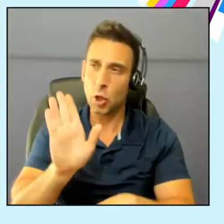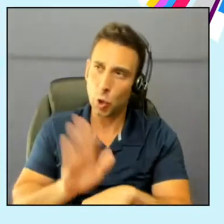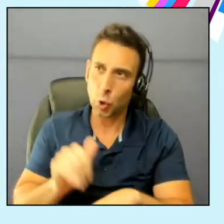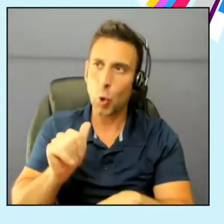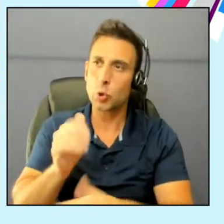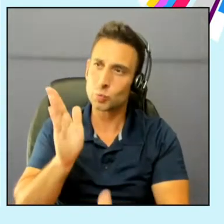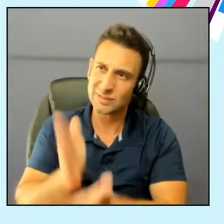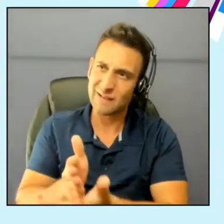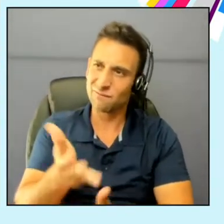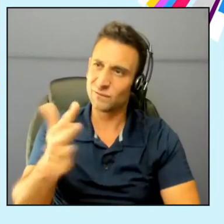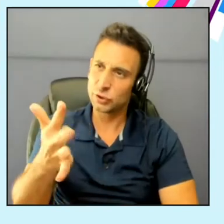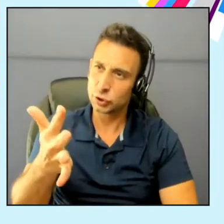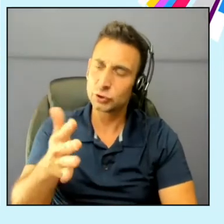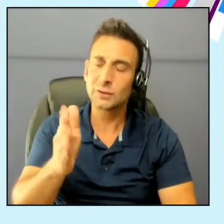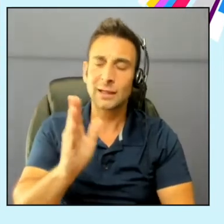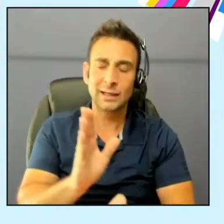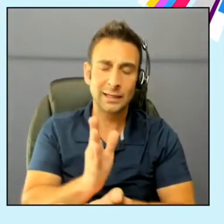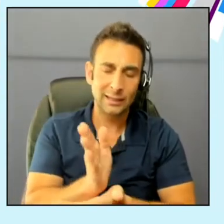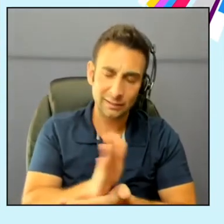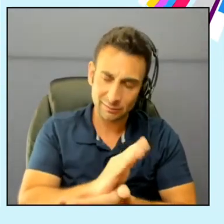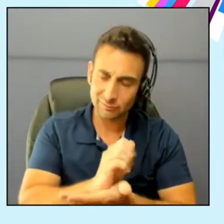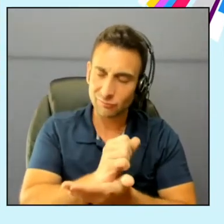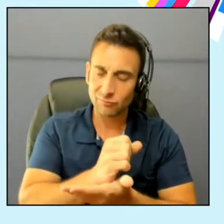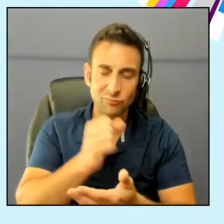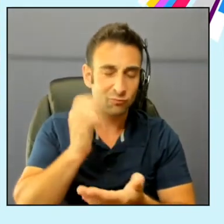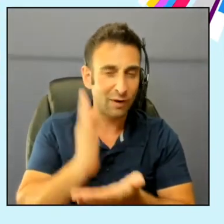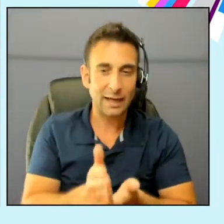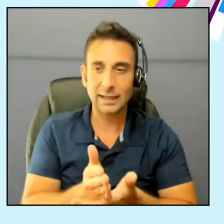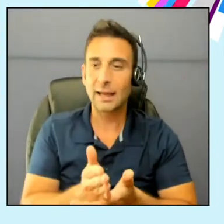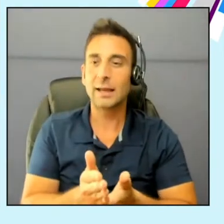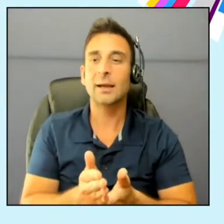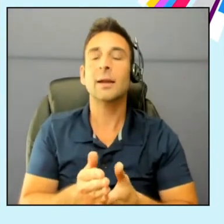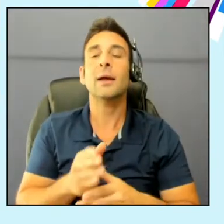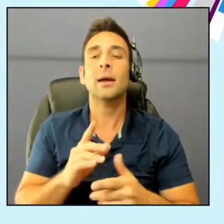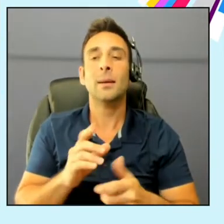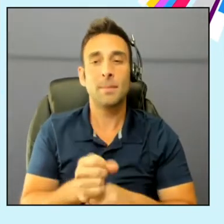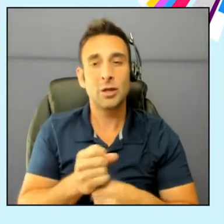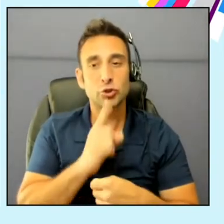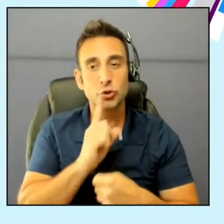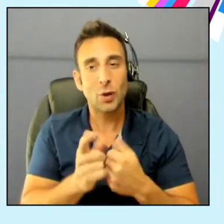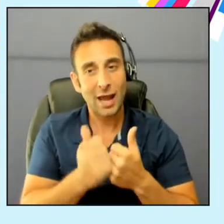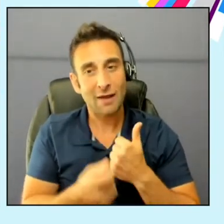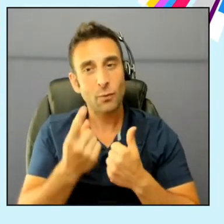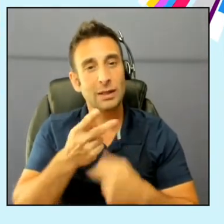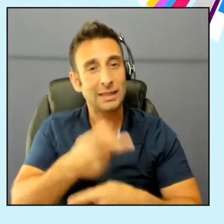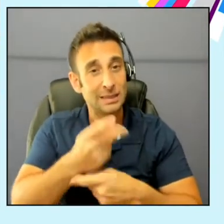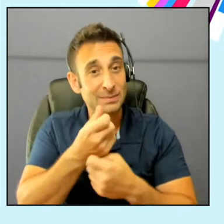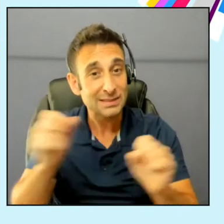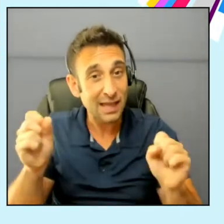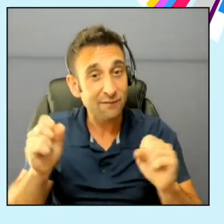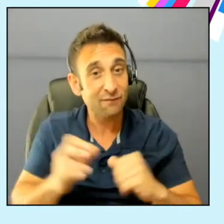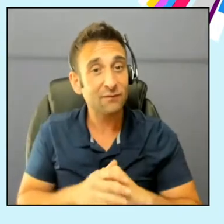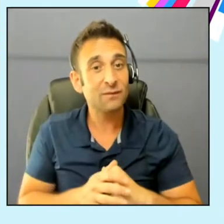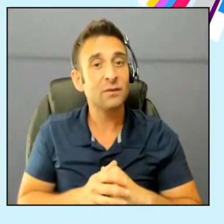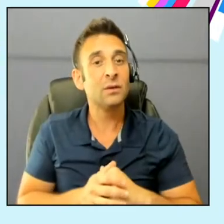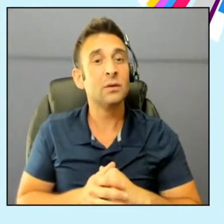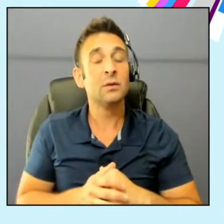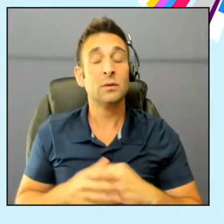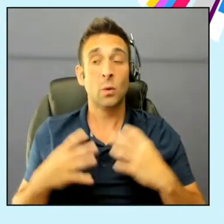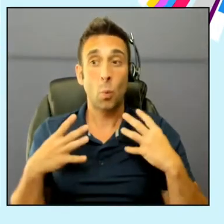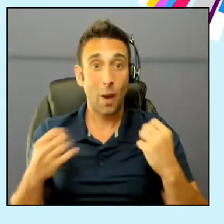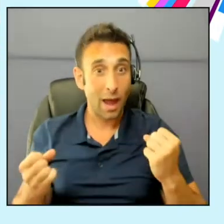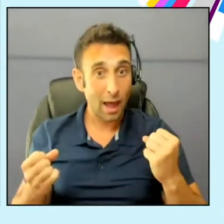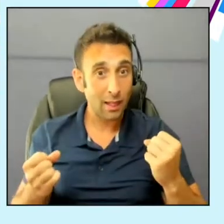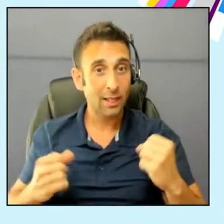and to be eradicated and for everybody to play their part in making sure that everybody's safe, everybody is well, and everybody's